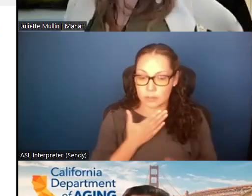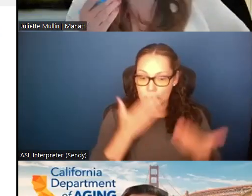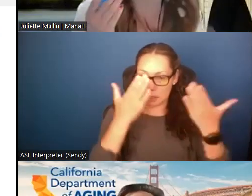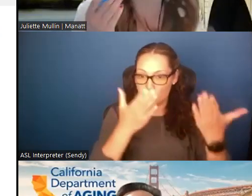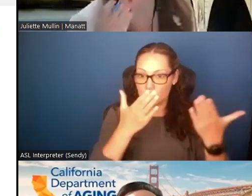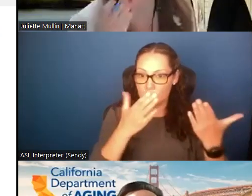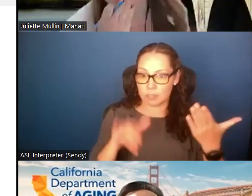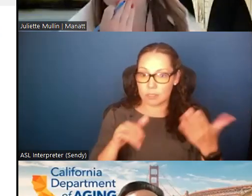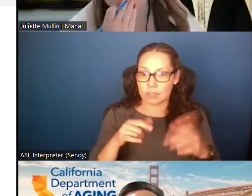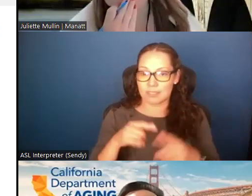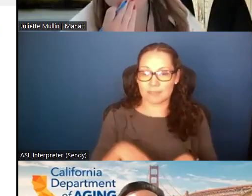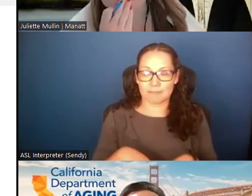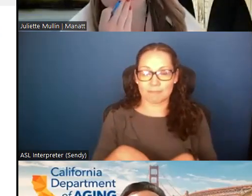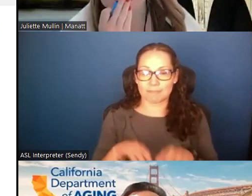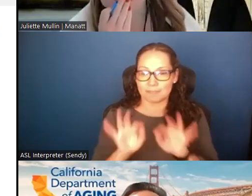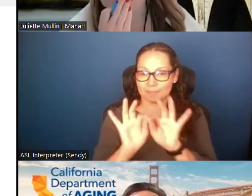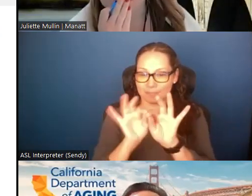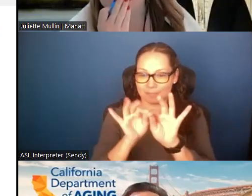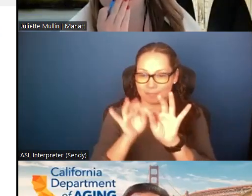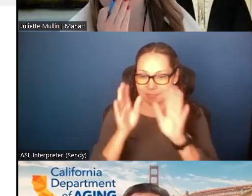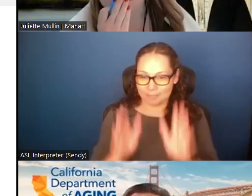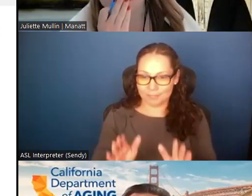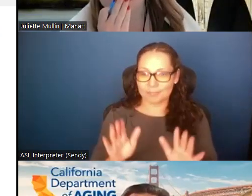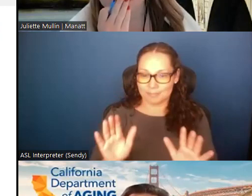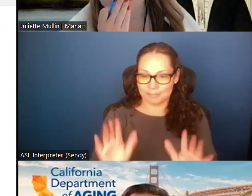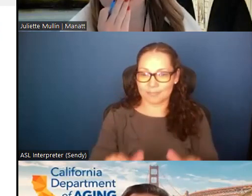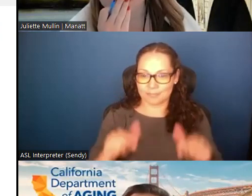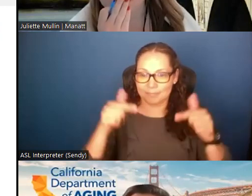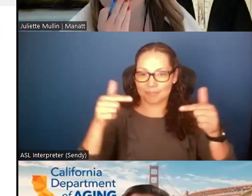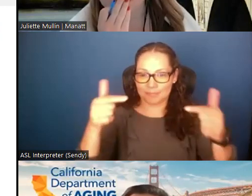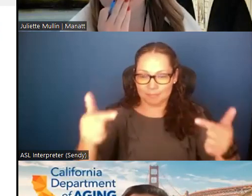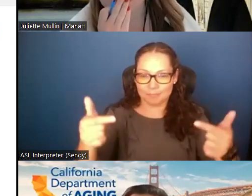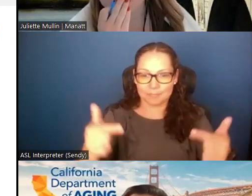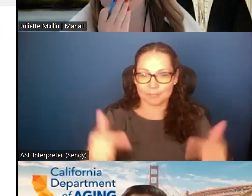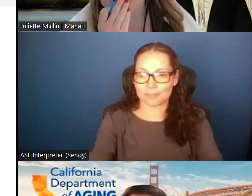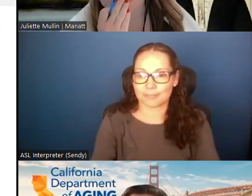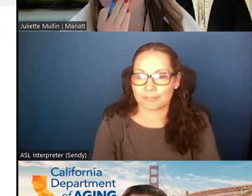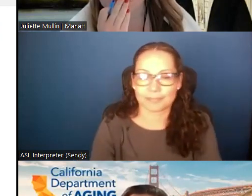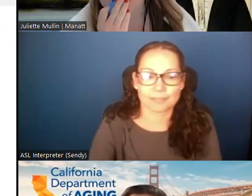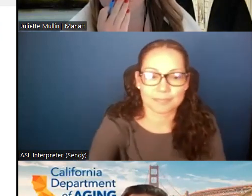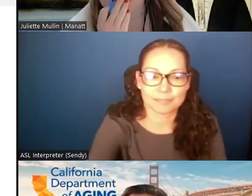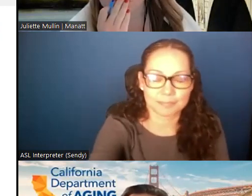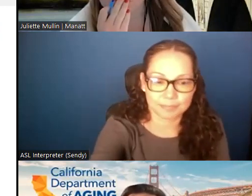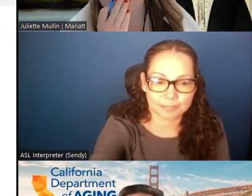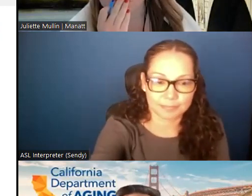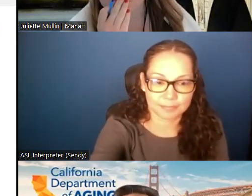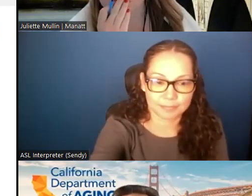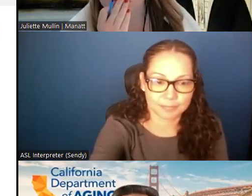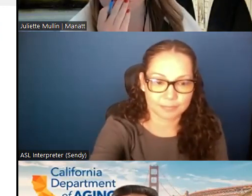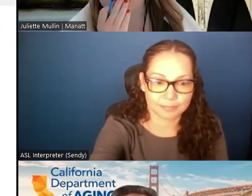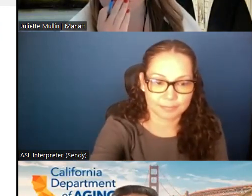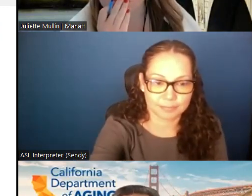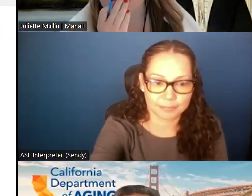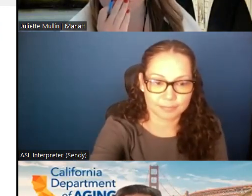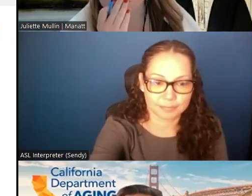points that Tony, Jason, and Eric made earlier about, the language and the paradigm maybe not being quite right, or maybe there needs